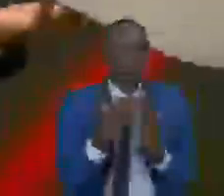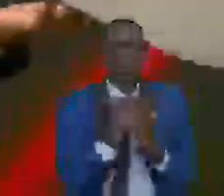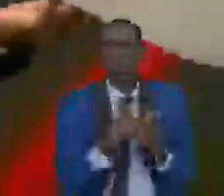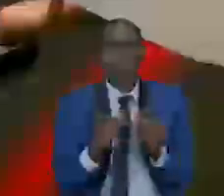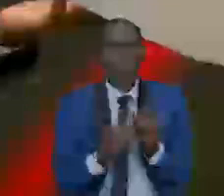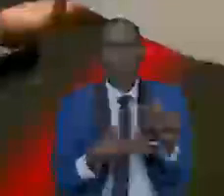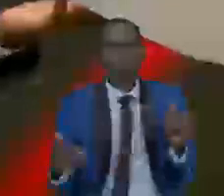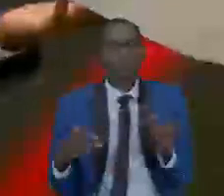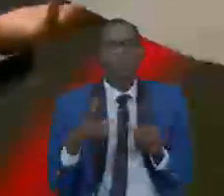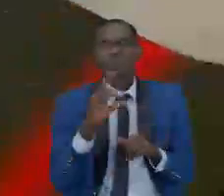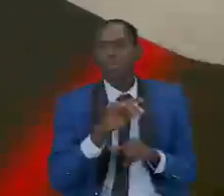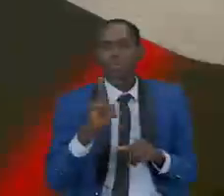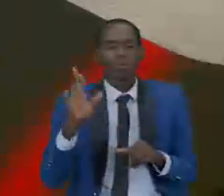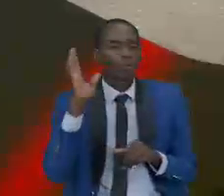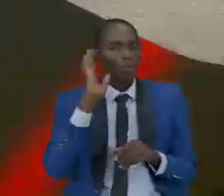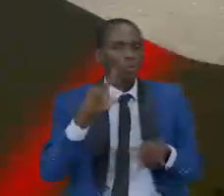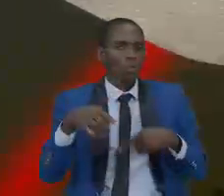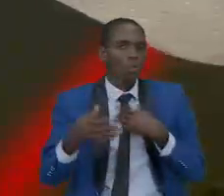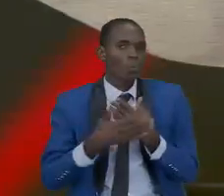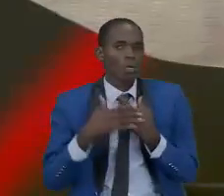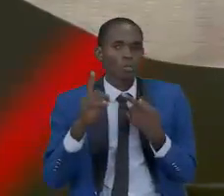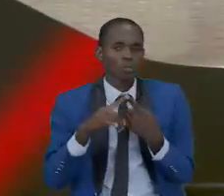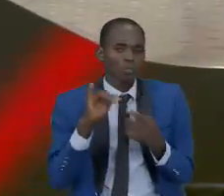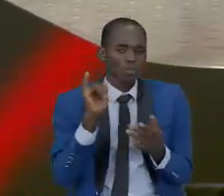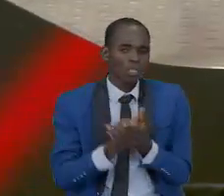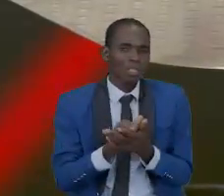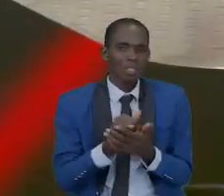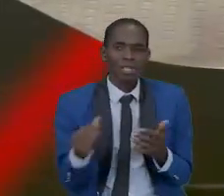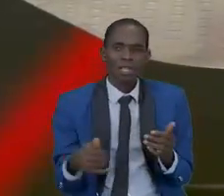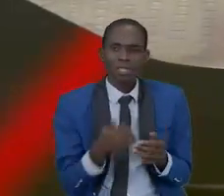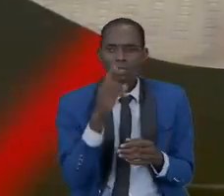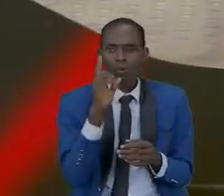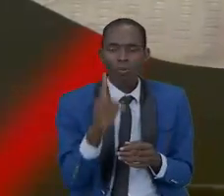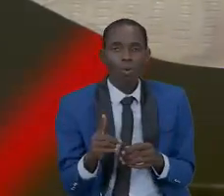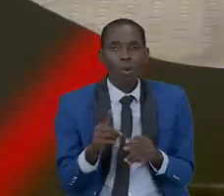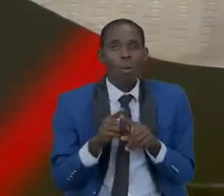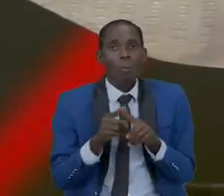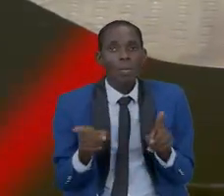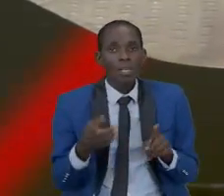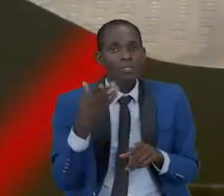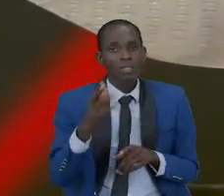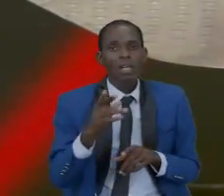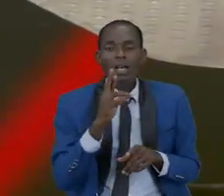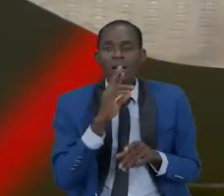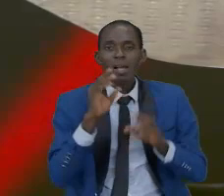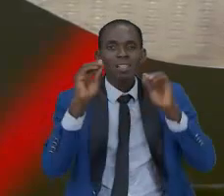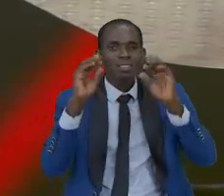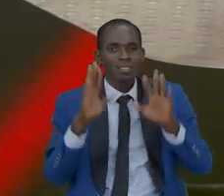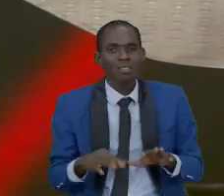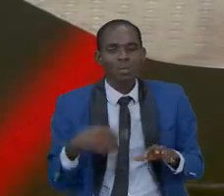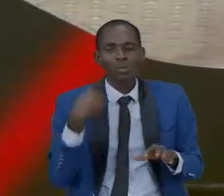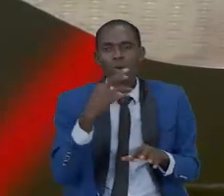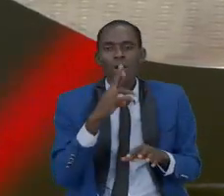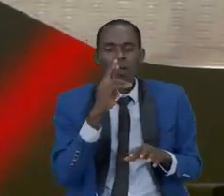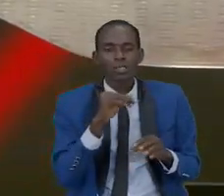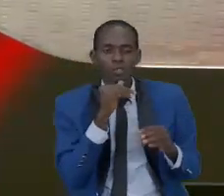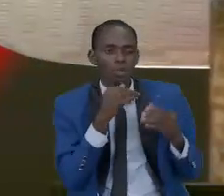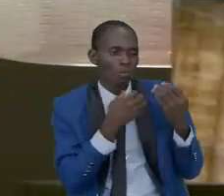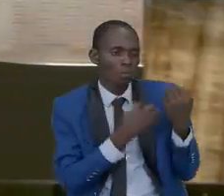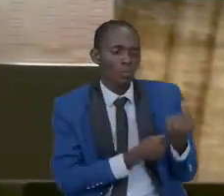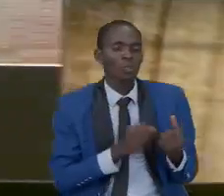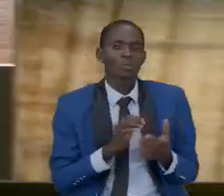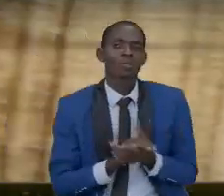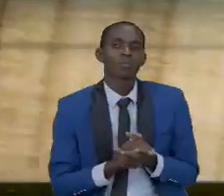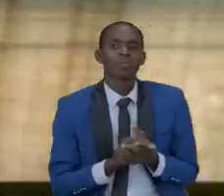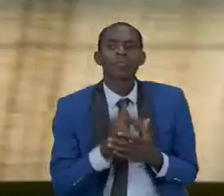nobody should have gone back to that anymore but there were teachers that were incorrigible it's